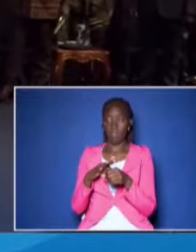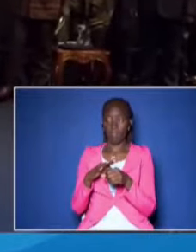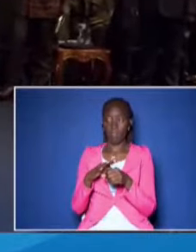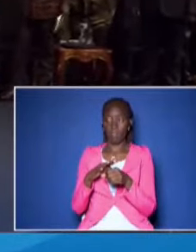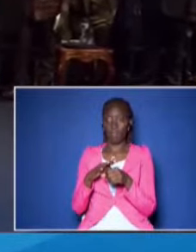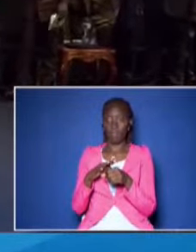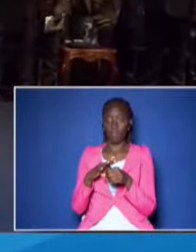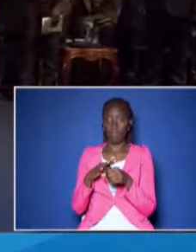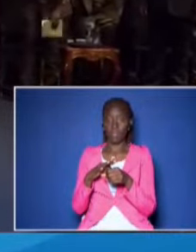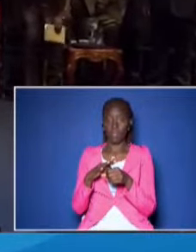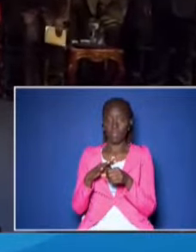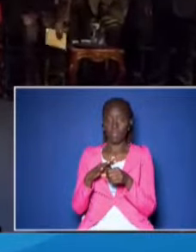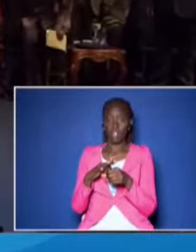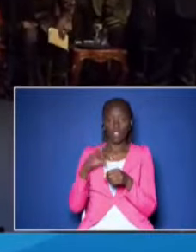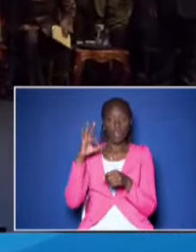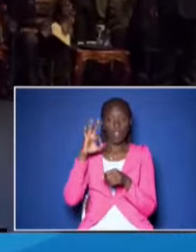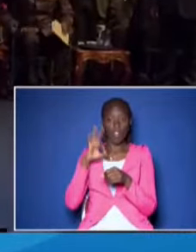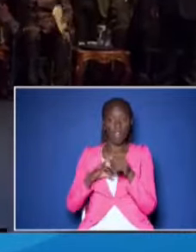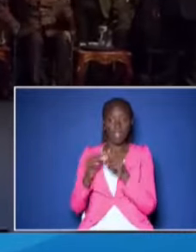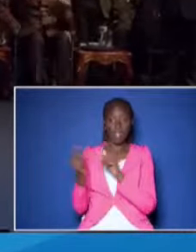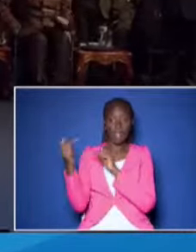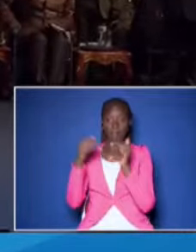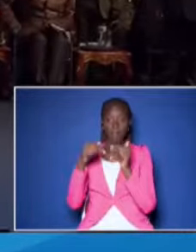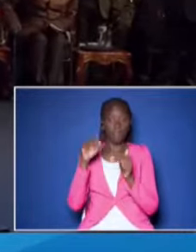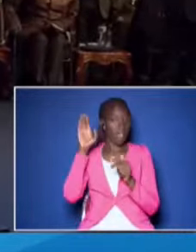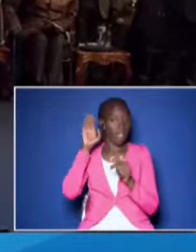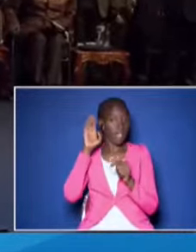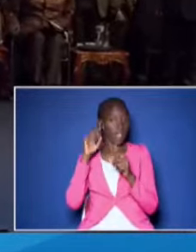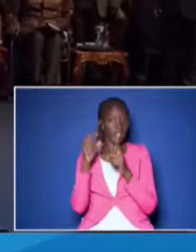1017 faith comes by hearing the